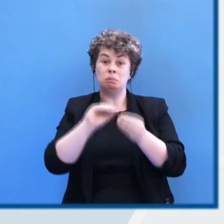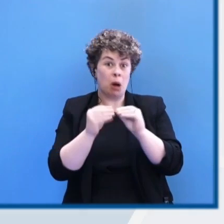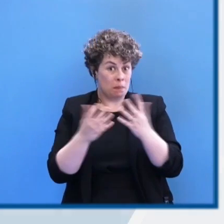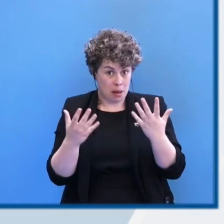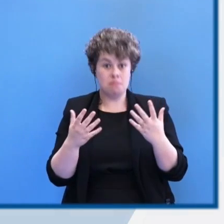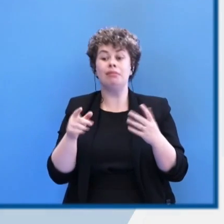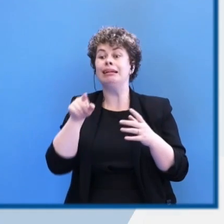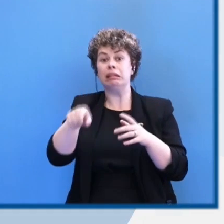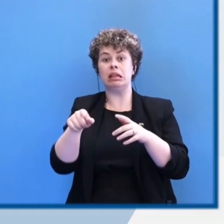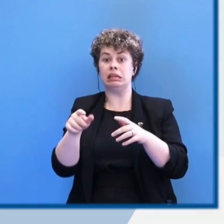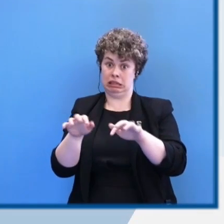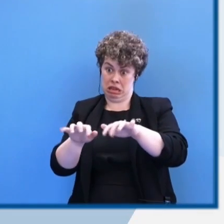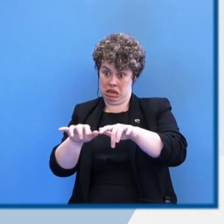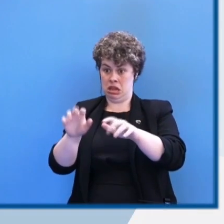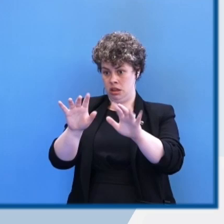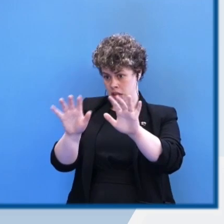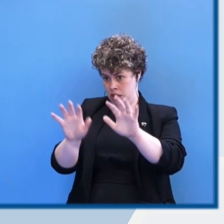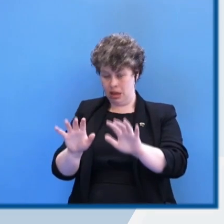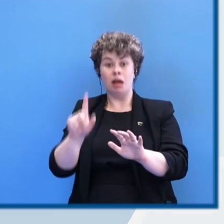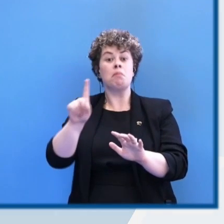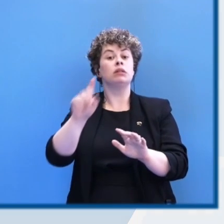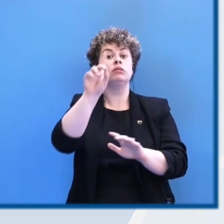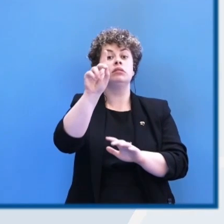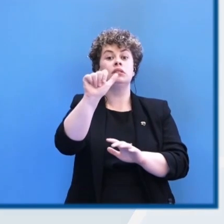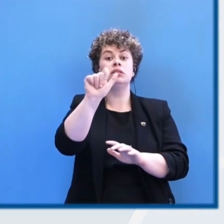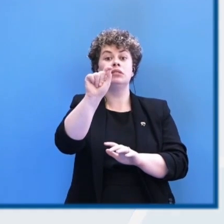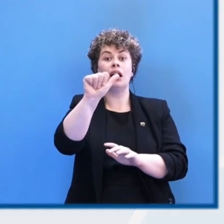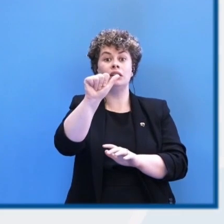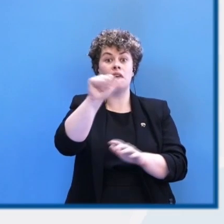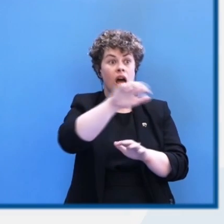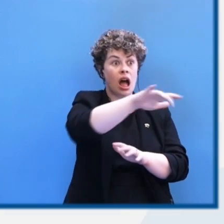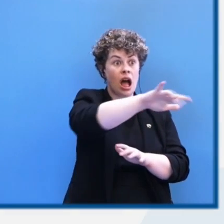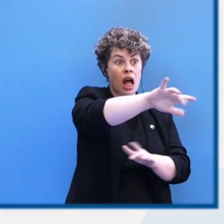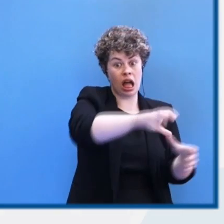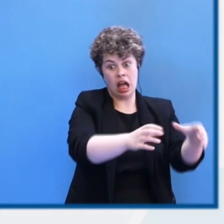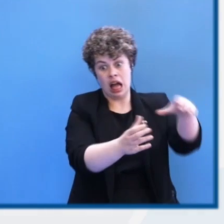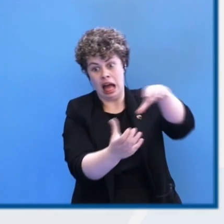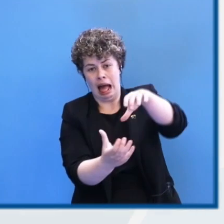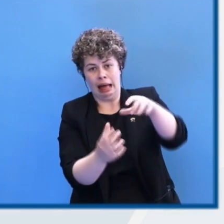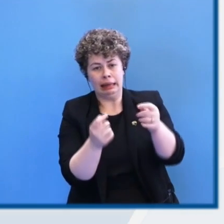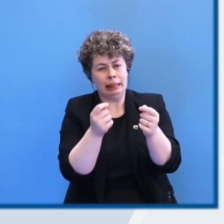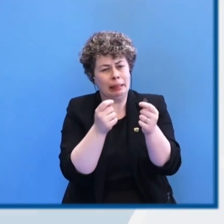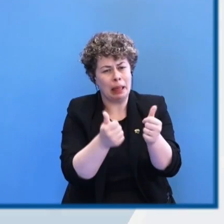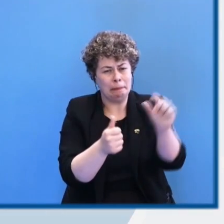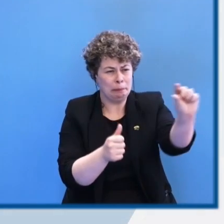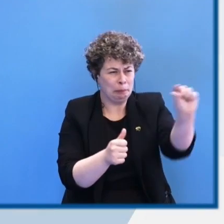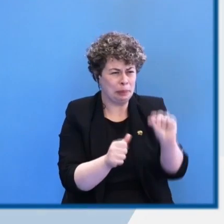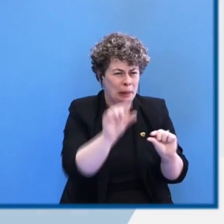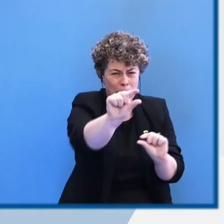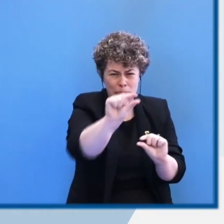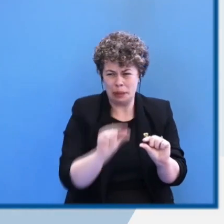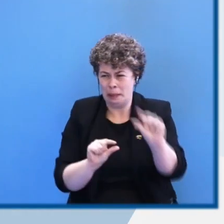So it will start for sure in countries where we have a lot of data. So that is, yeah, the